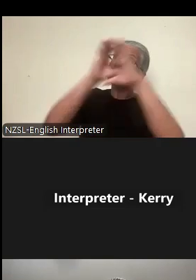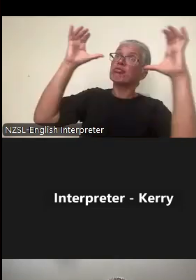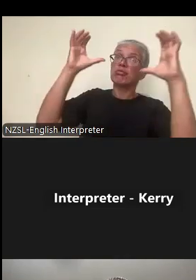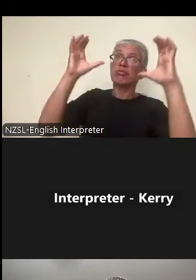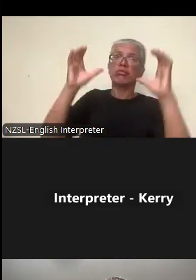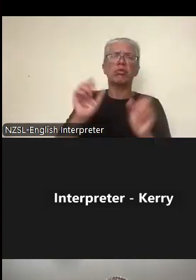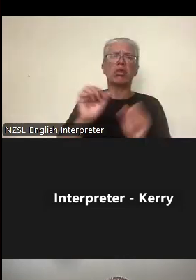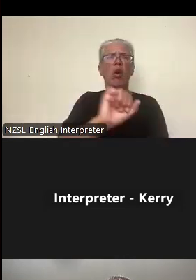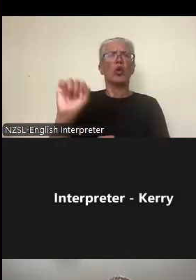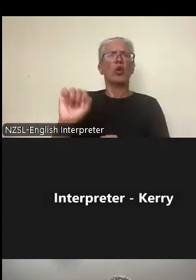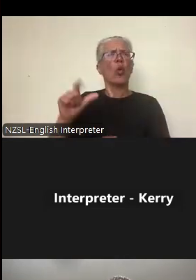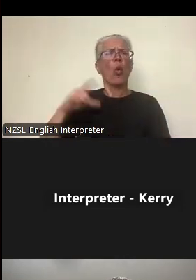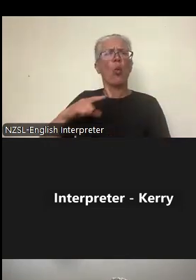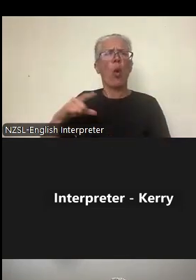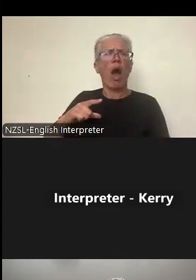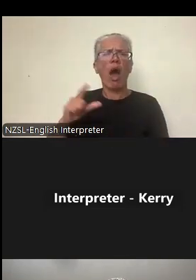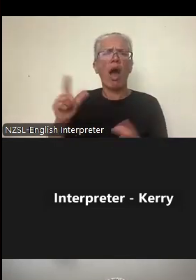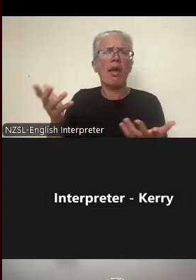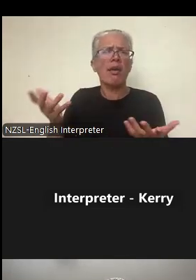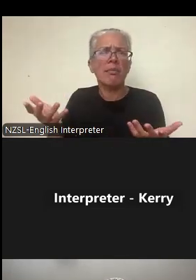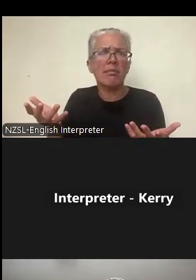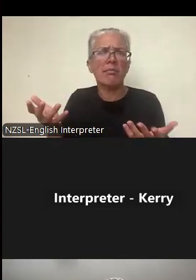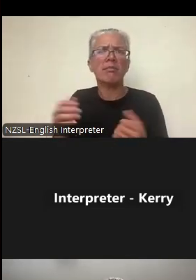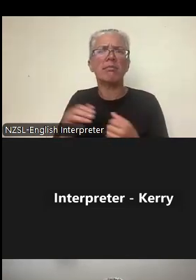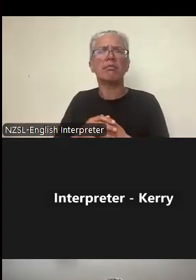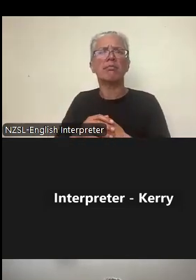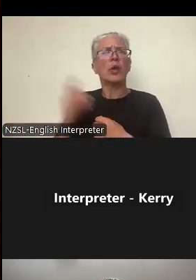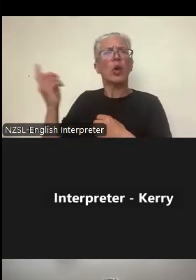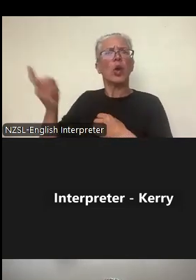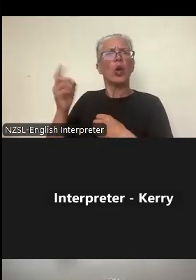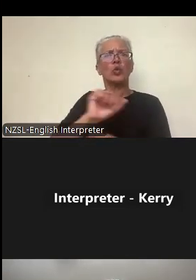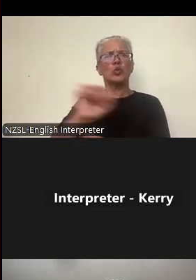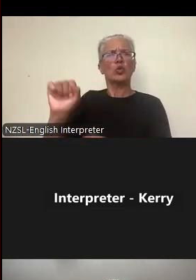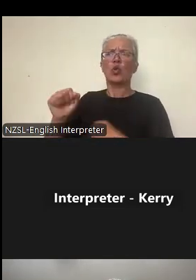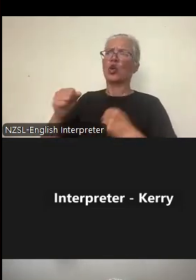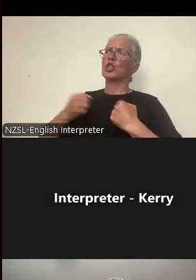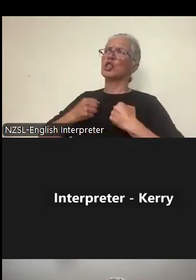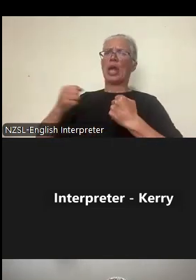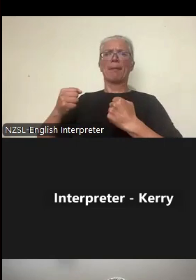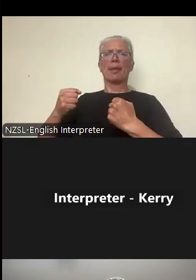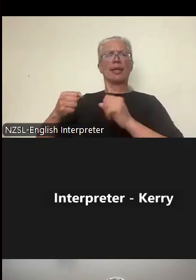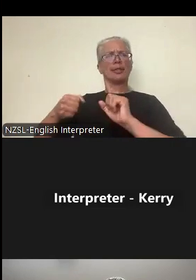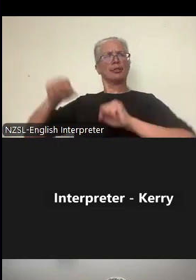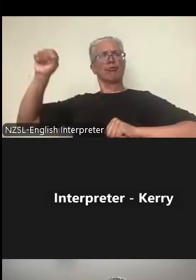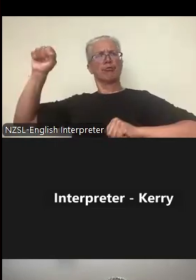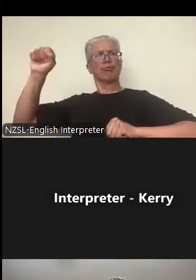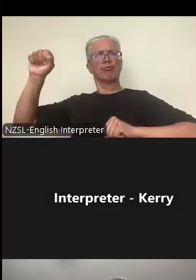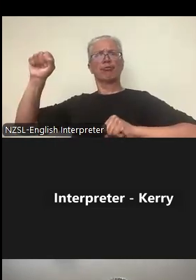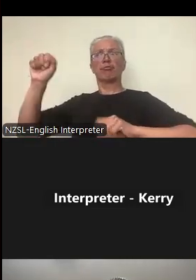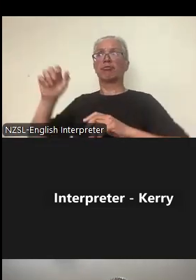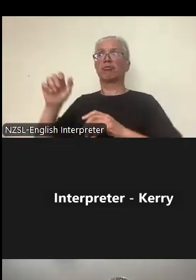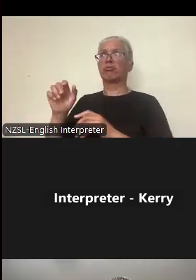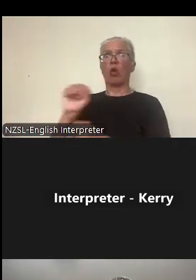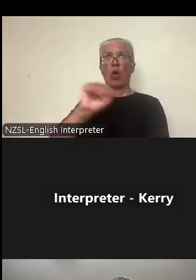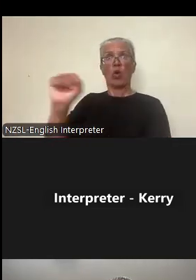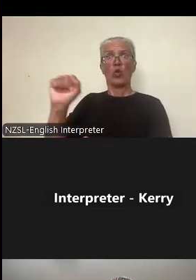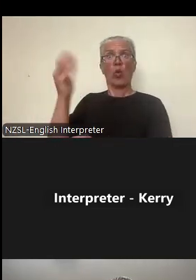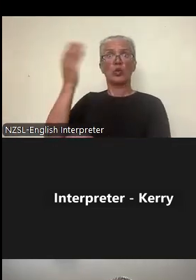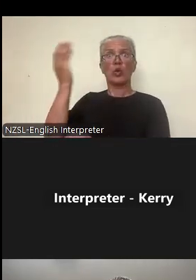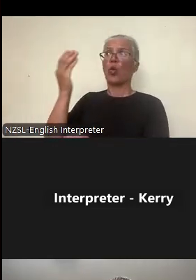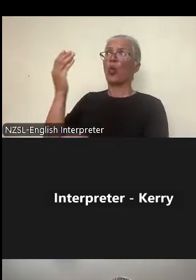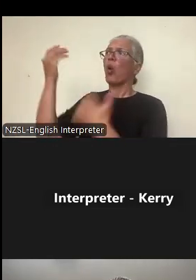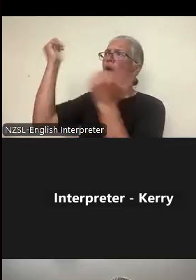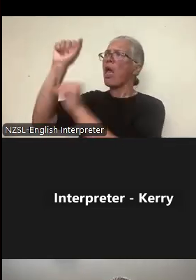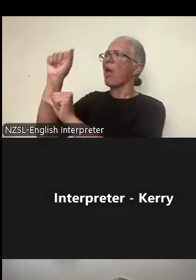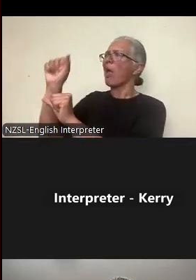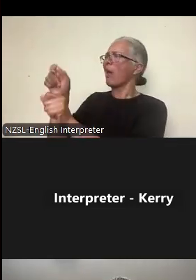Who are your champions to invest in for a prototype? And then who are the experts in the school that you would like to then invest